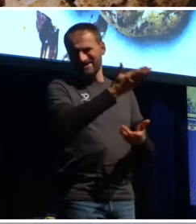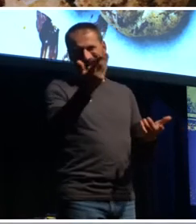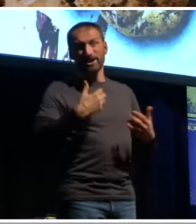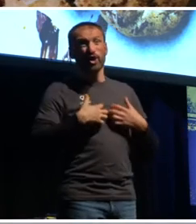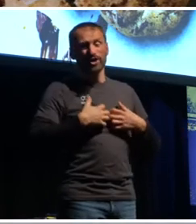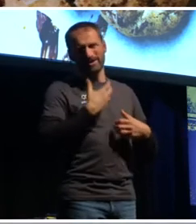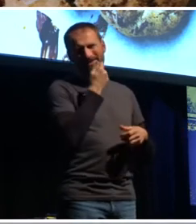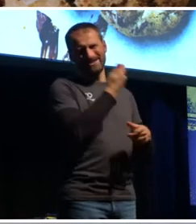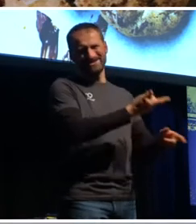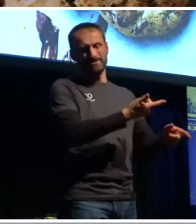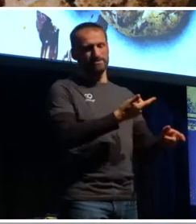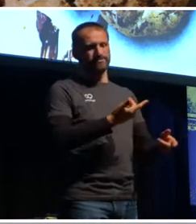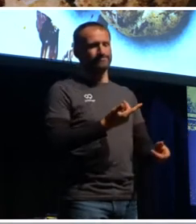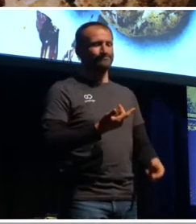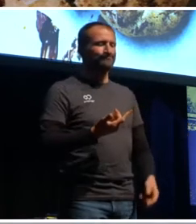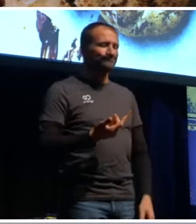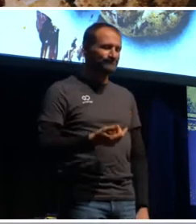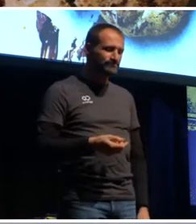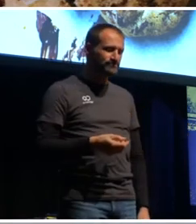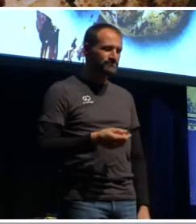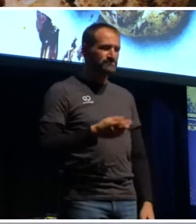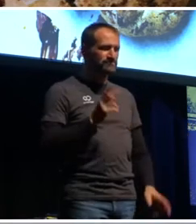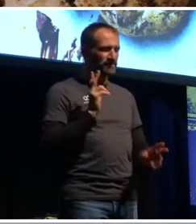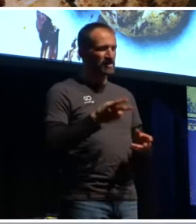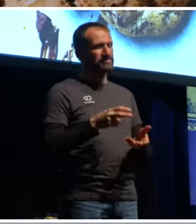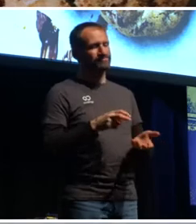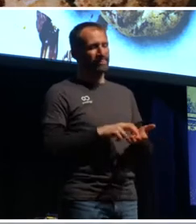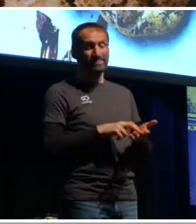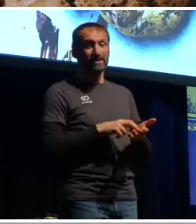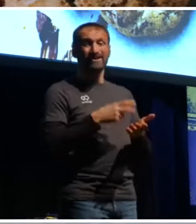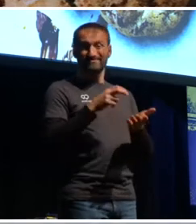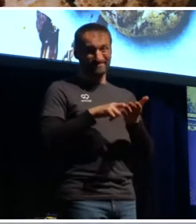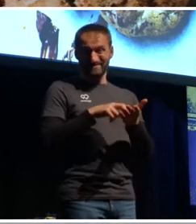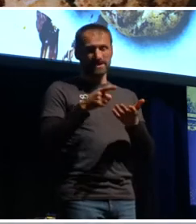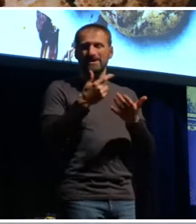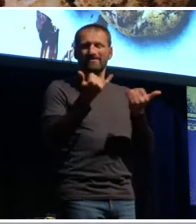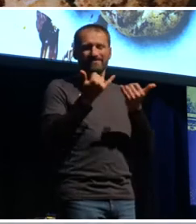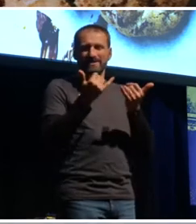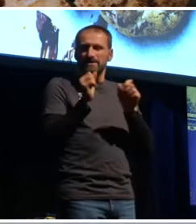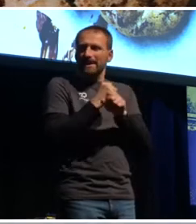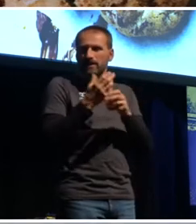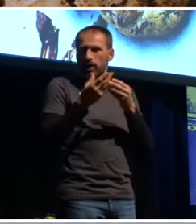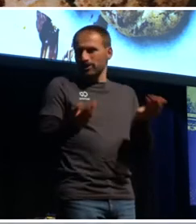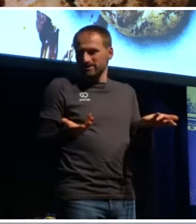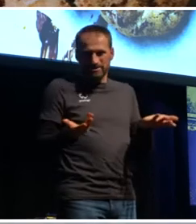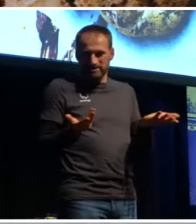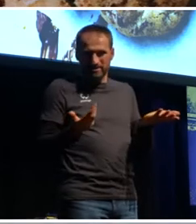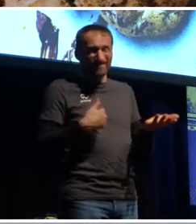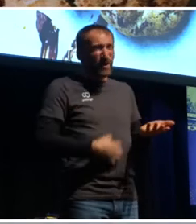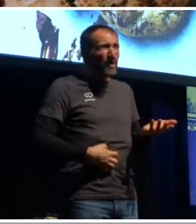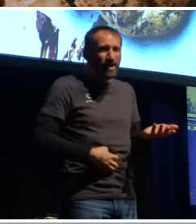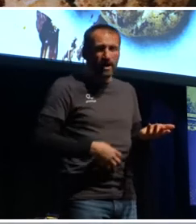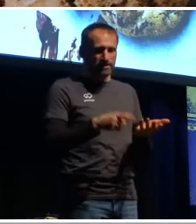they were asked to solve impossible puzzles. Puzzles that literally cannot be solved. He timed how quickly